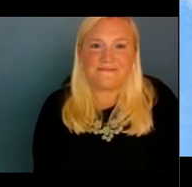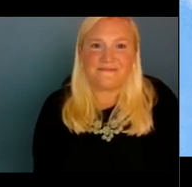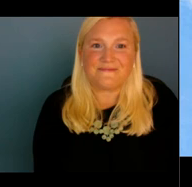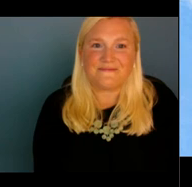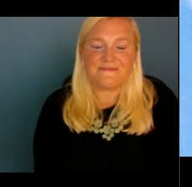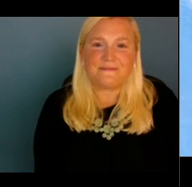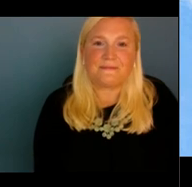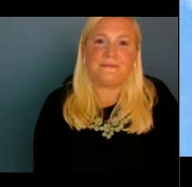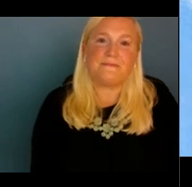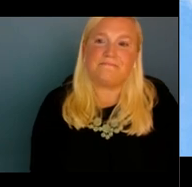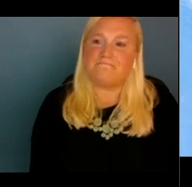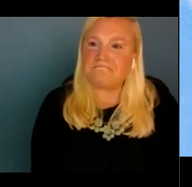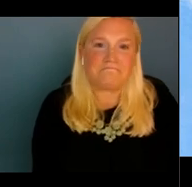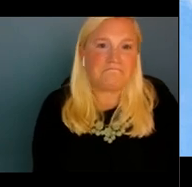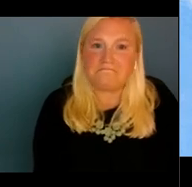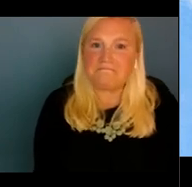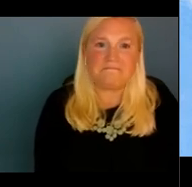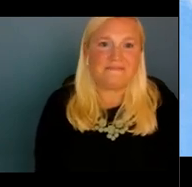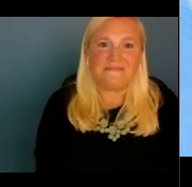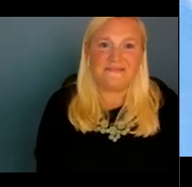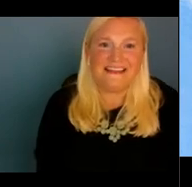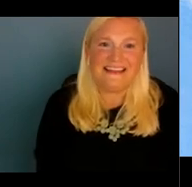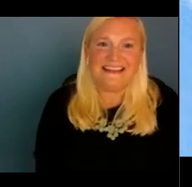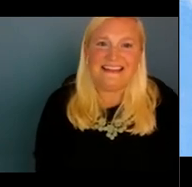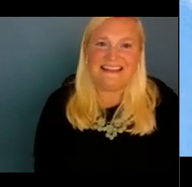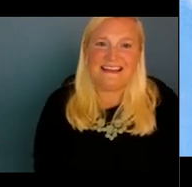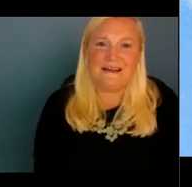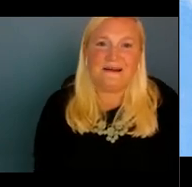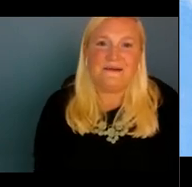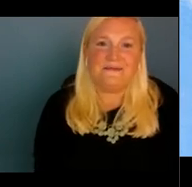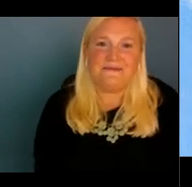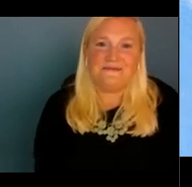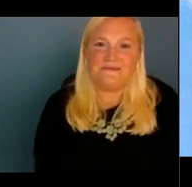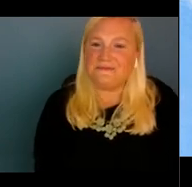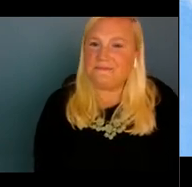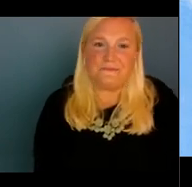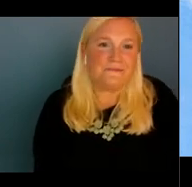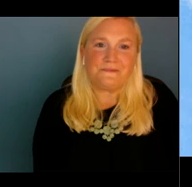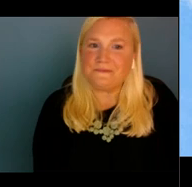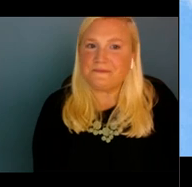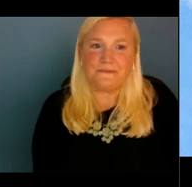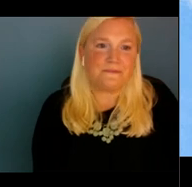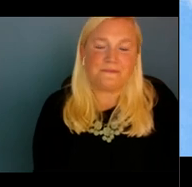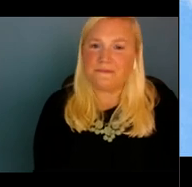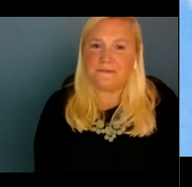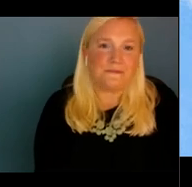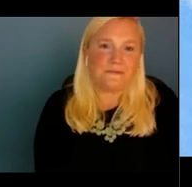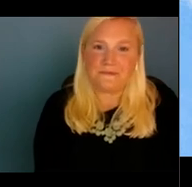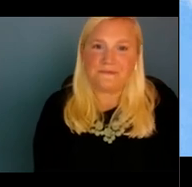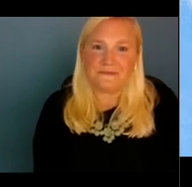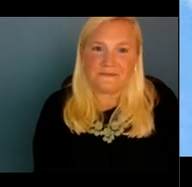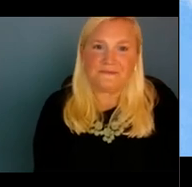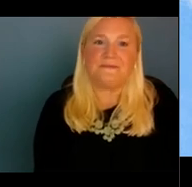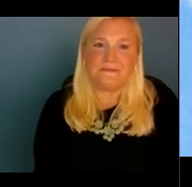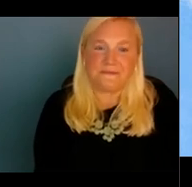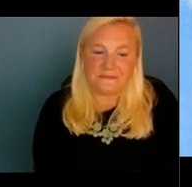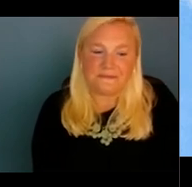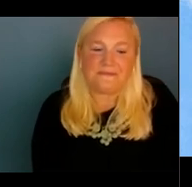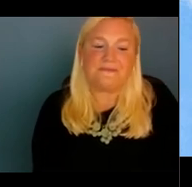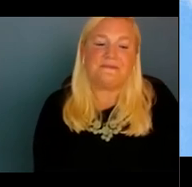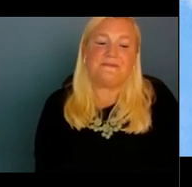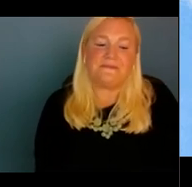people. It doesn't mean we're just saying, just let yourself go. It's nothing like that. It's helping to affirm people for who